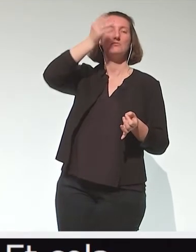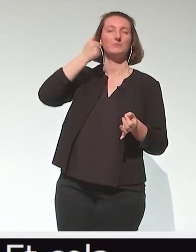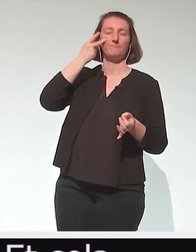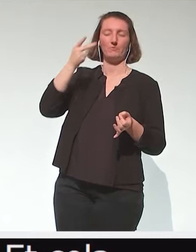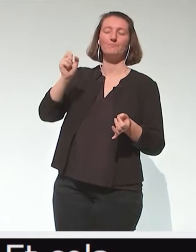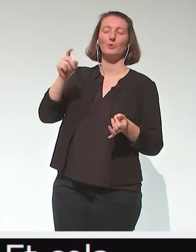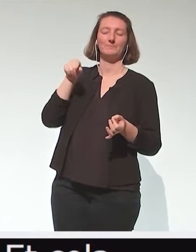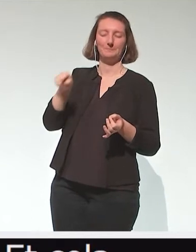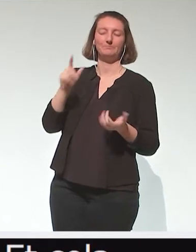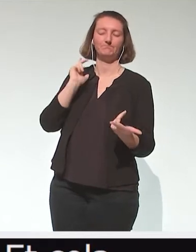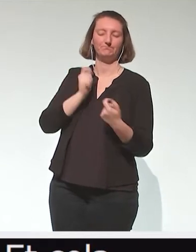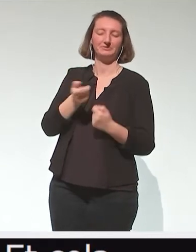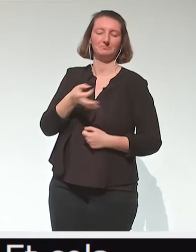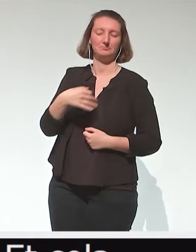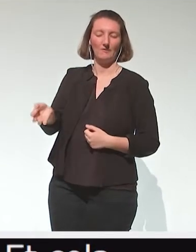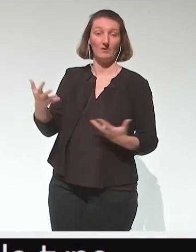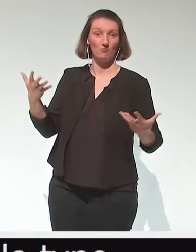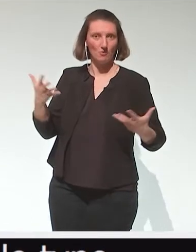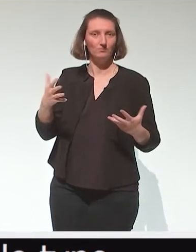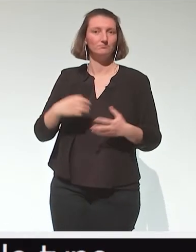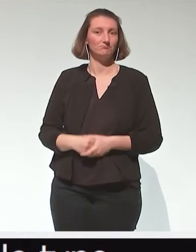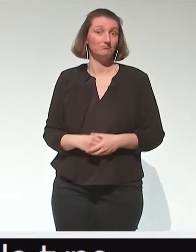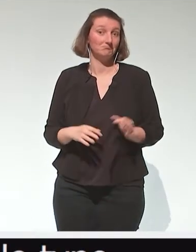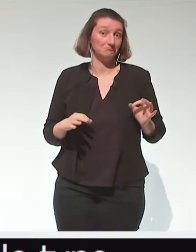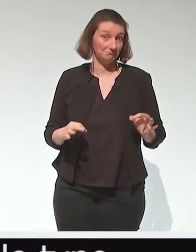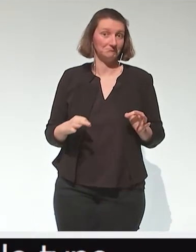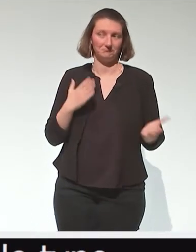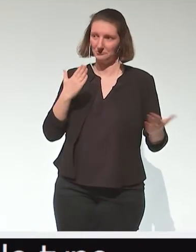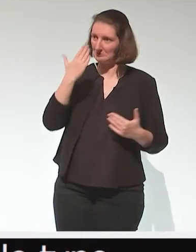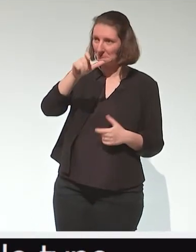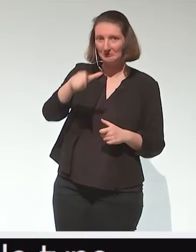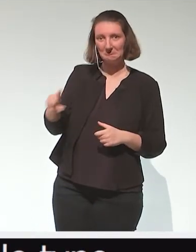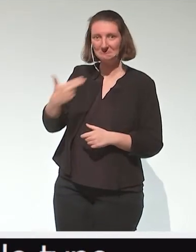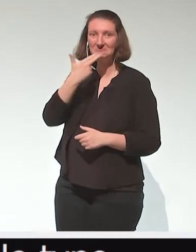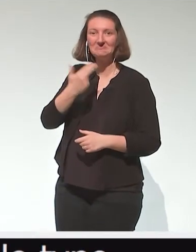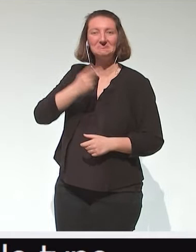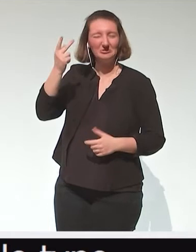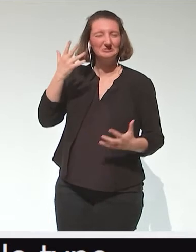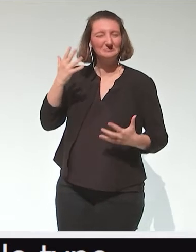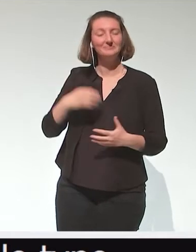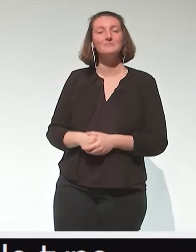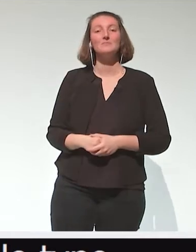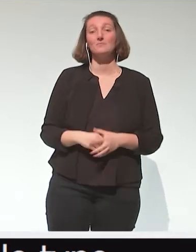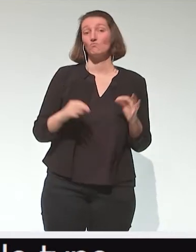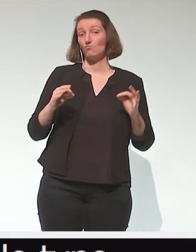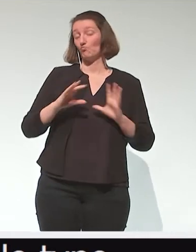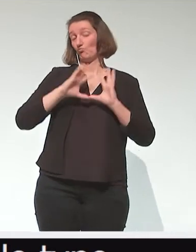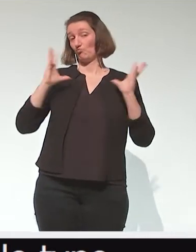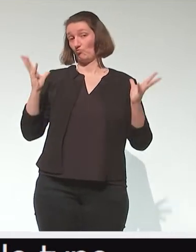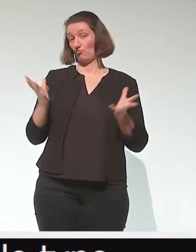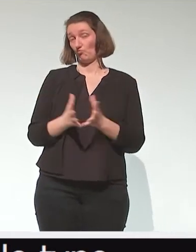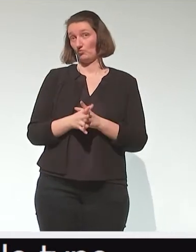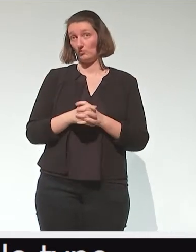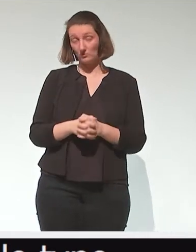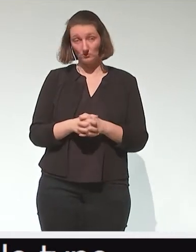these portfolios for the other pupils with disability as well. And